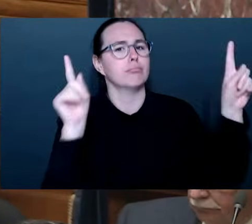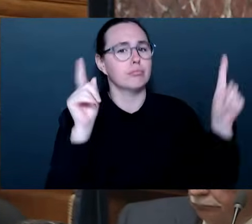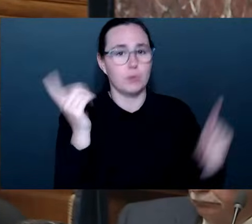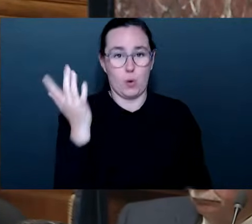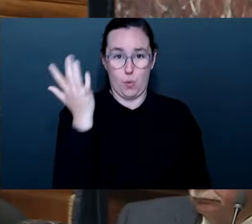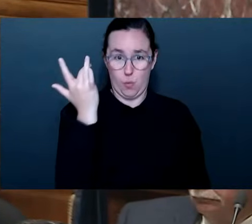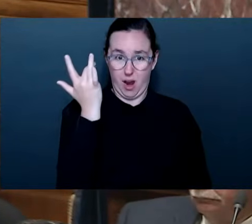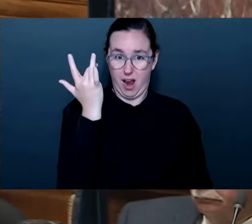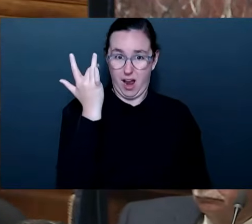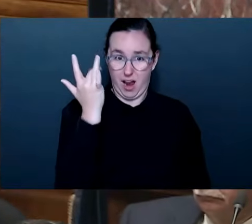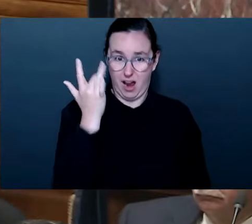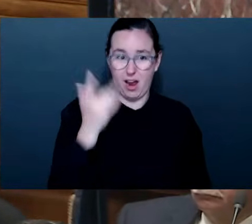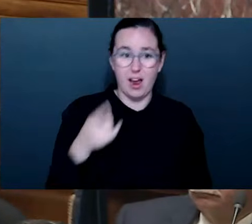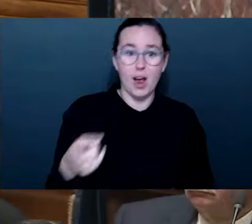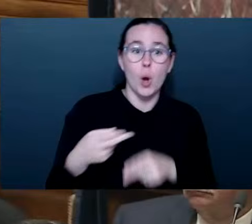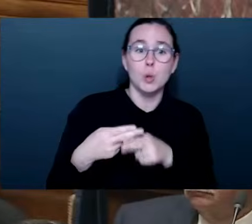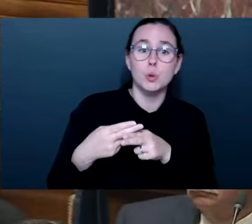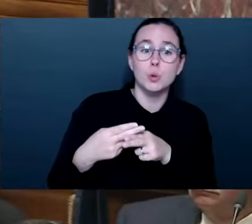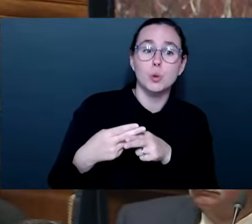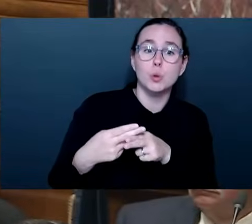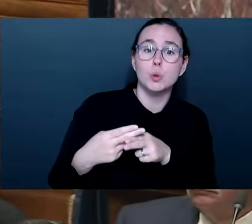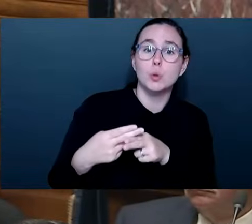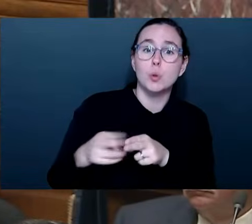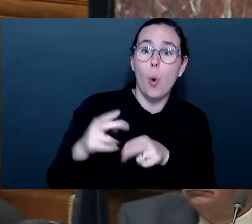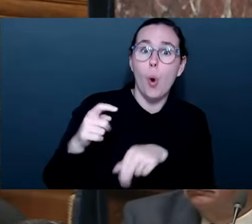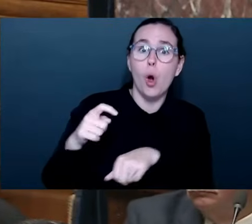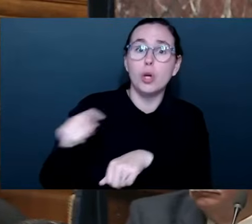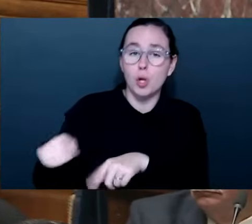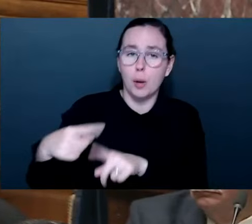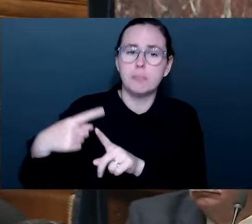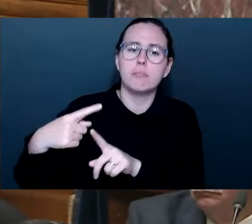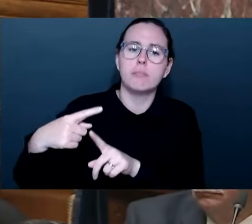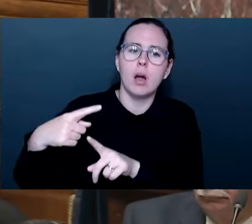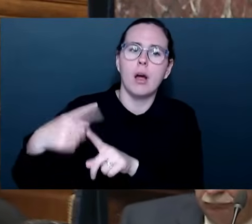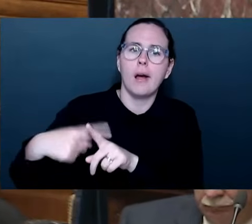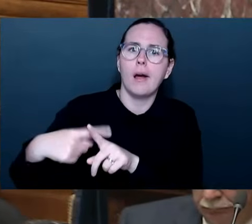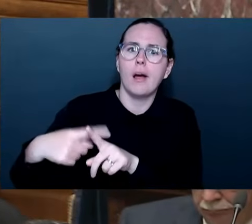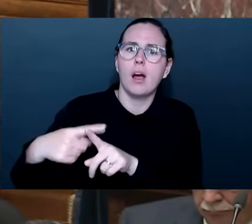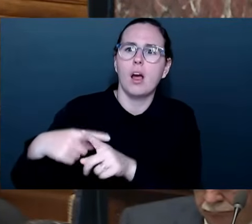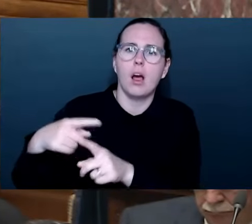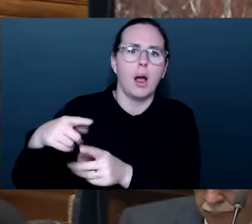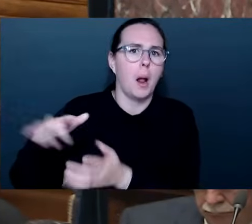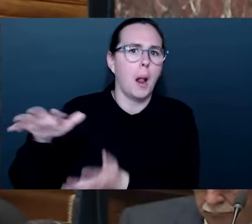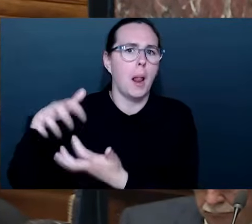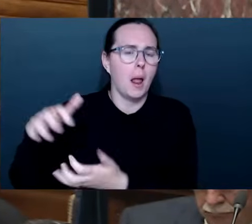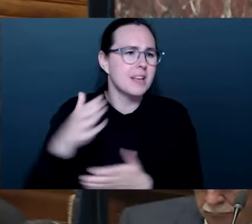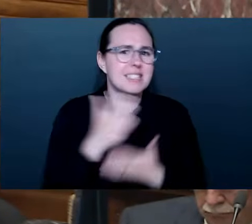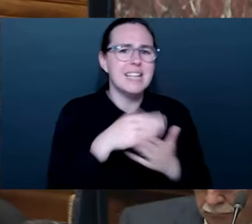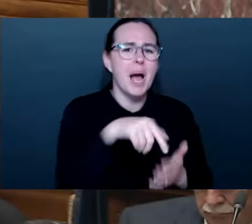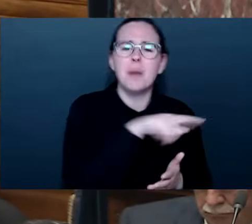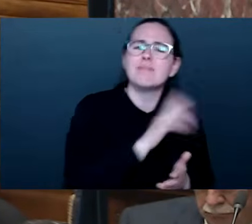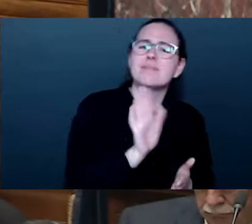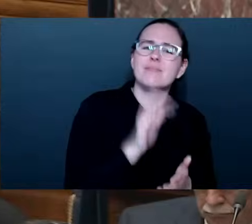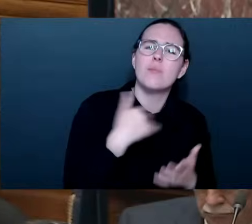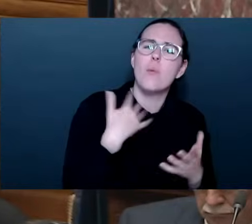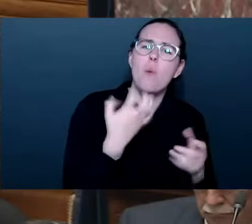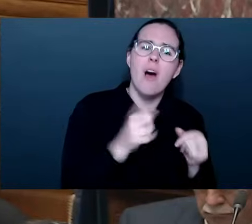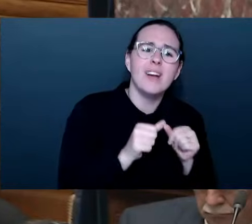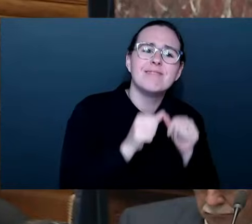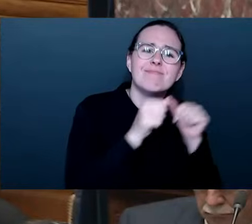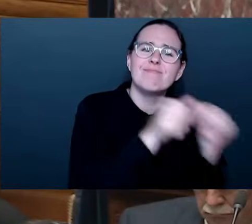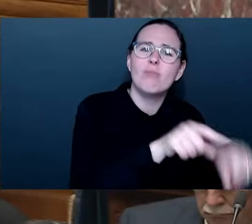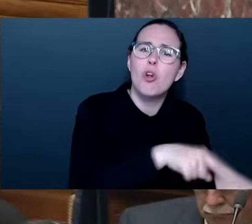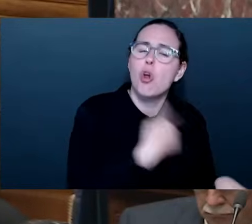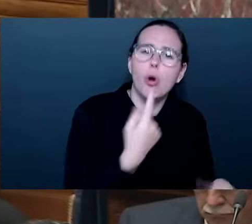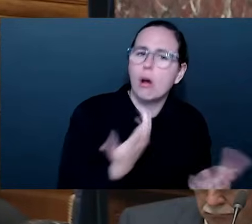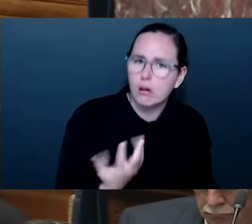with any new regulatory regime, implementation has revealed opportunities to improve both efficiency and effectiveness of the